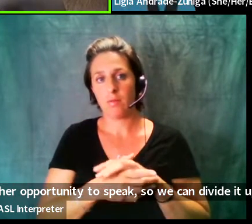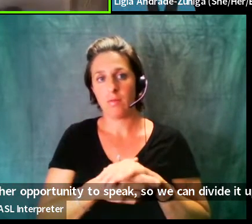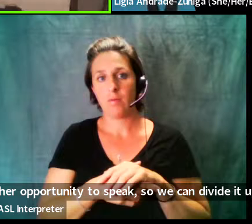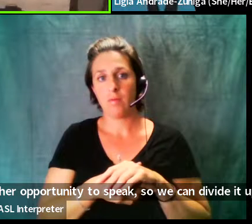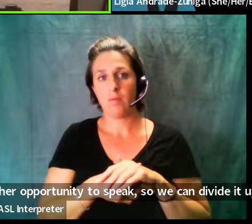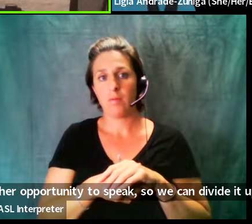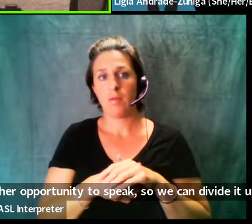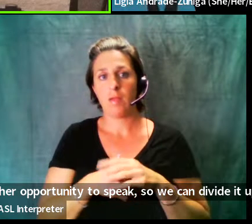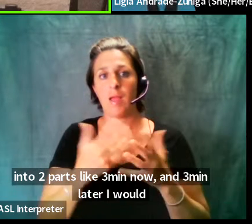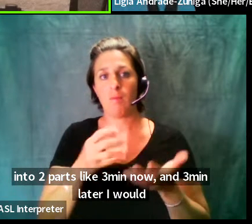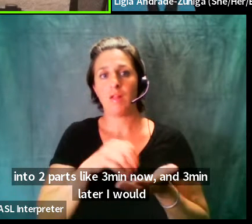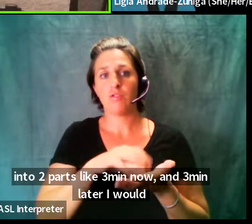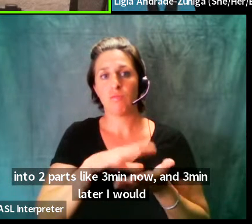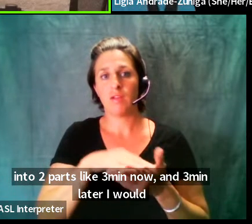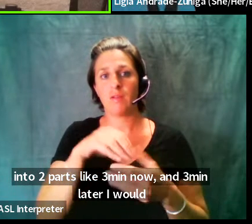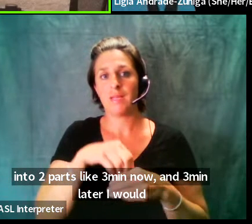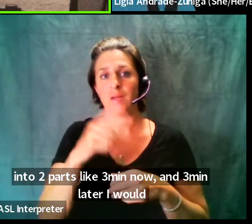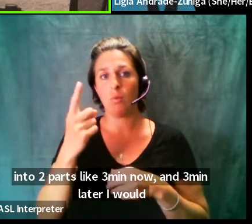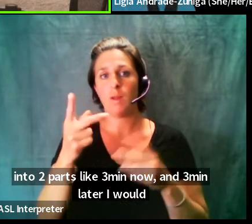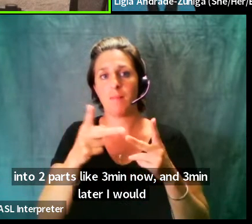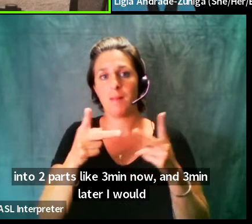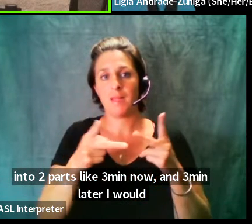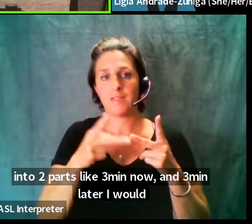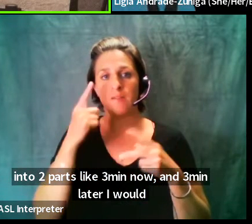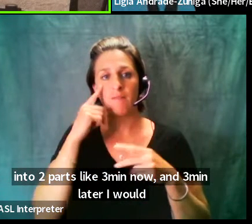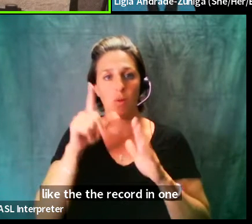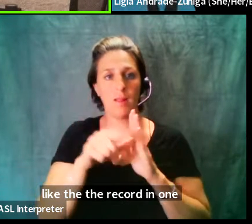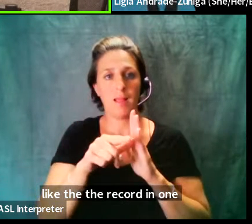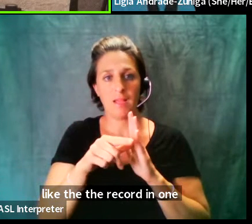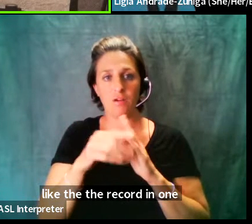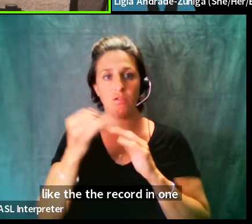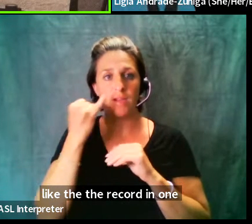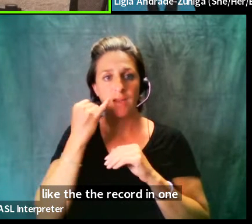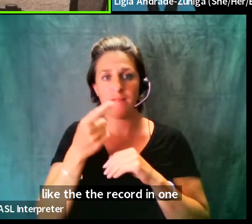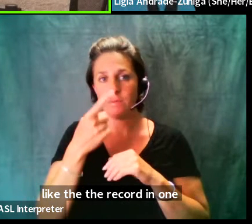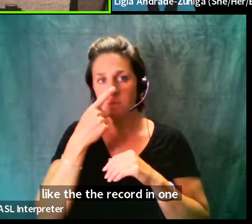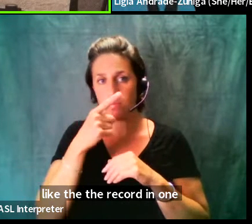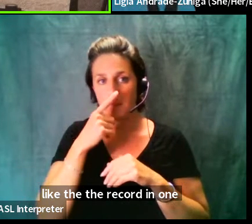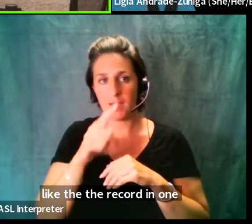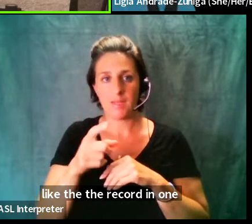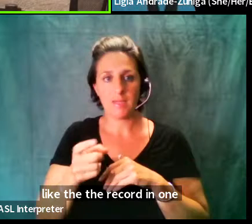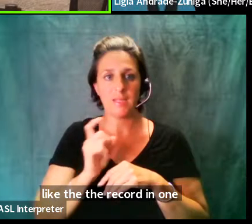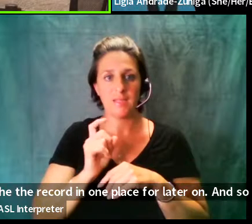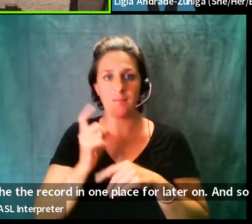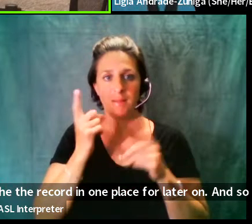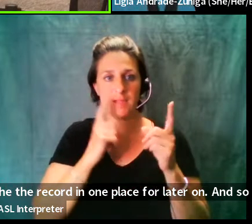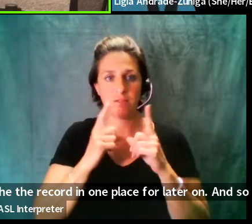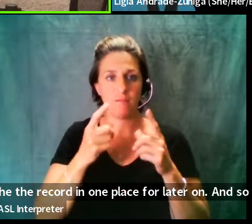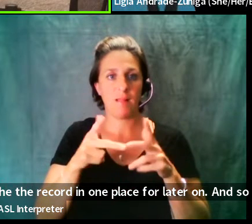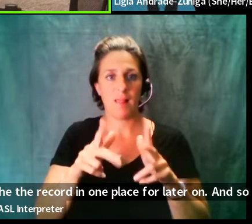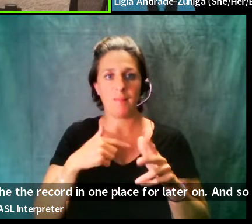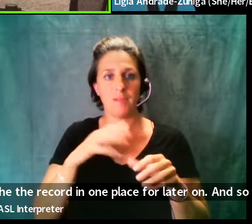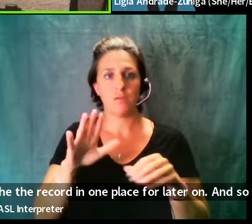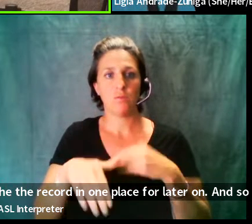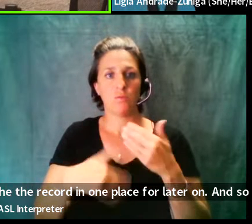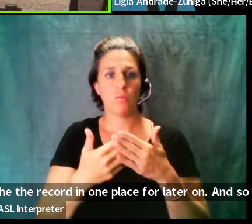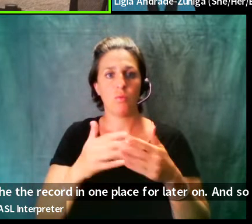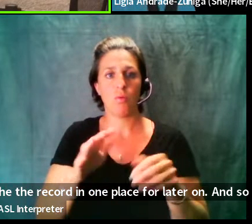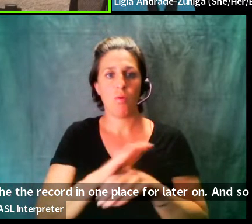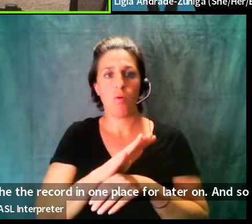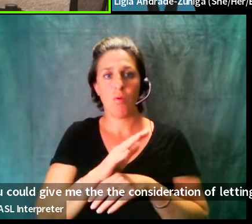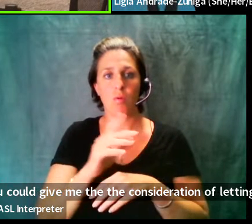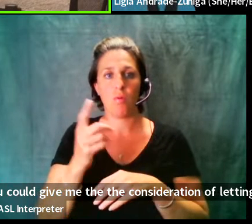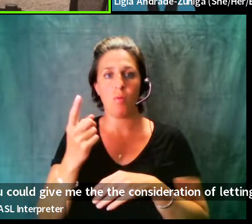the record in one place for later on. And so if you could give me the consideration of letting me do it all at once, and